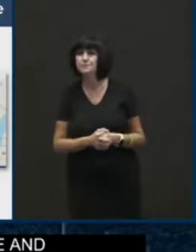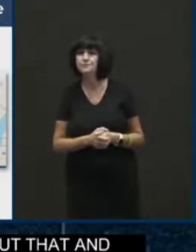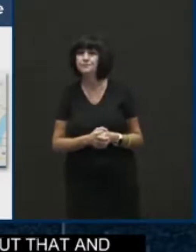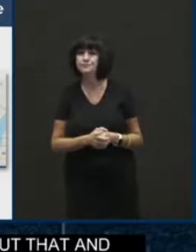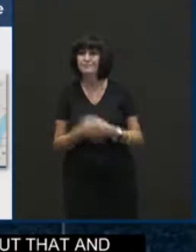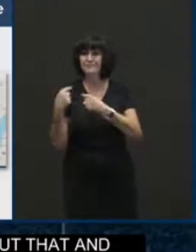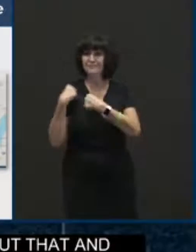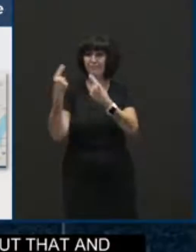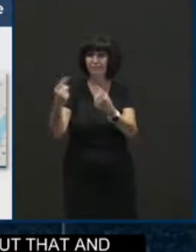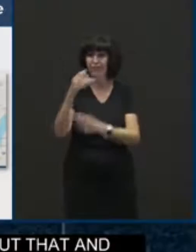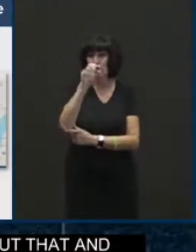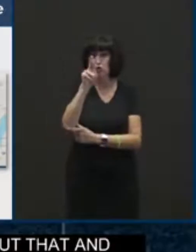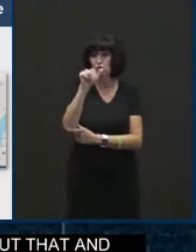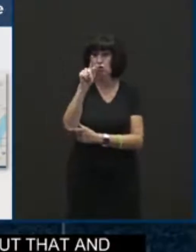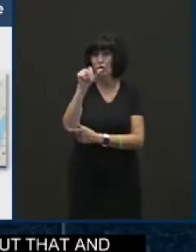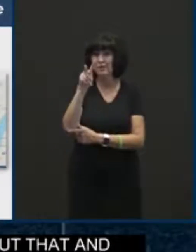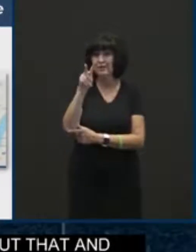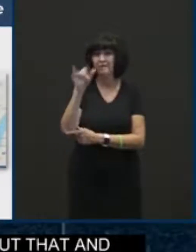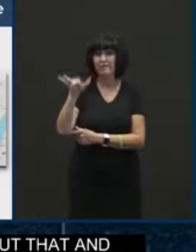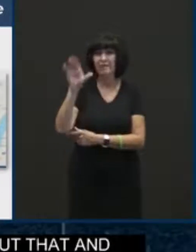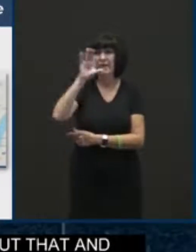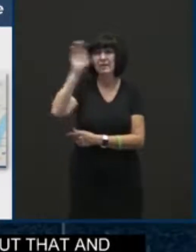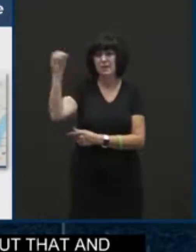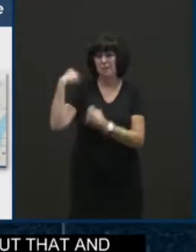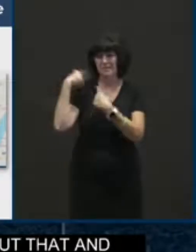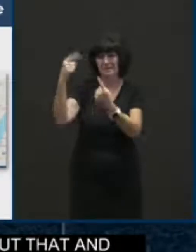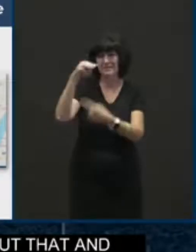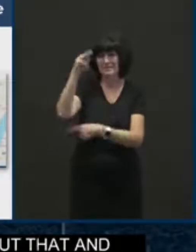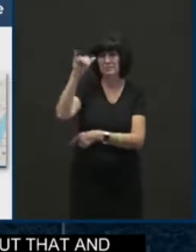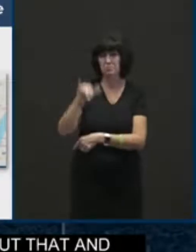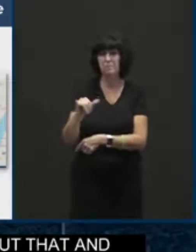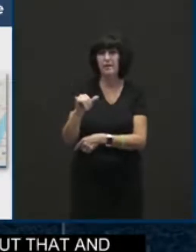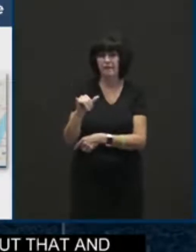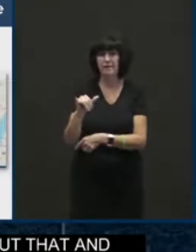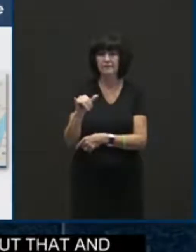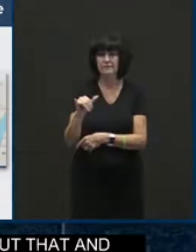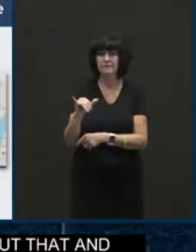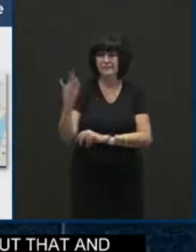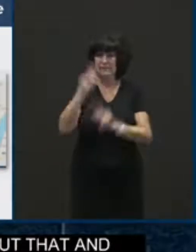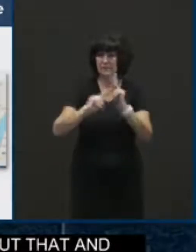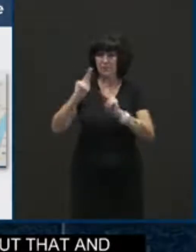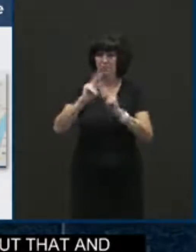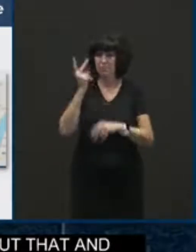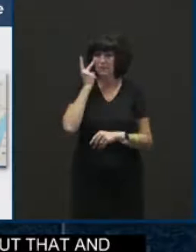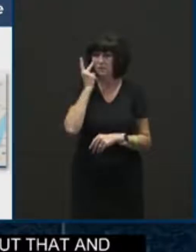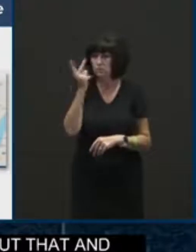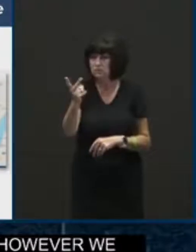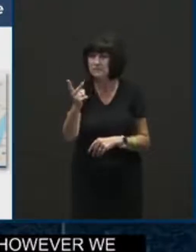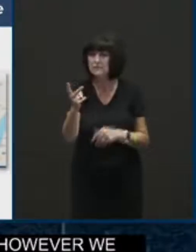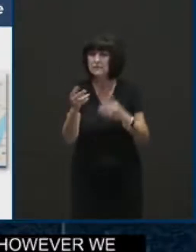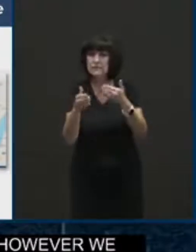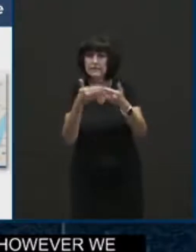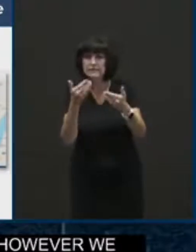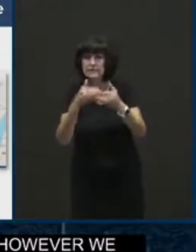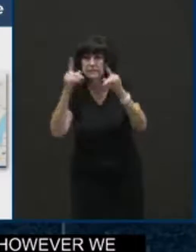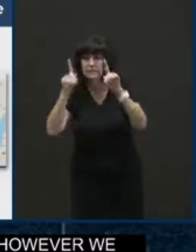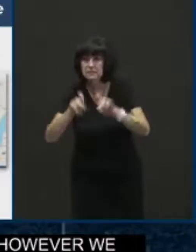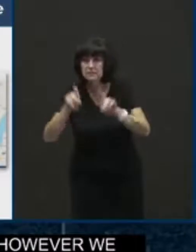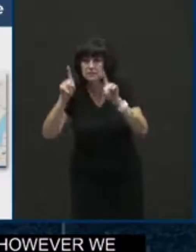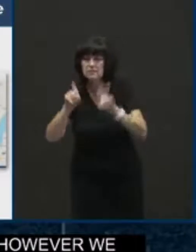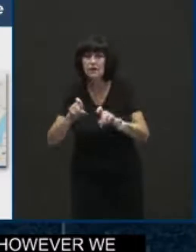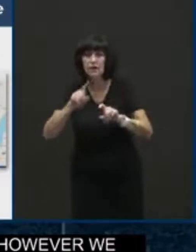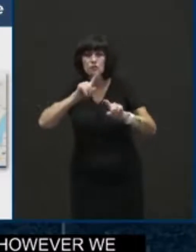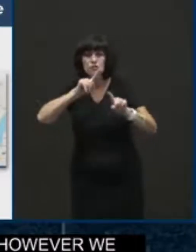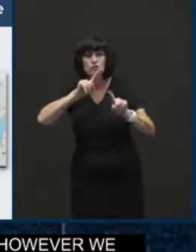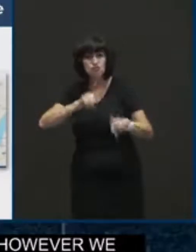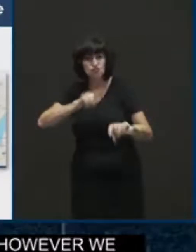with Curative since May. I think a lot of people have seen the ease of the test, how quick we get the responses back. They continue to be a